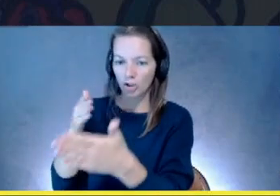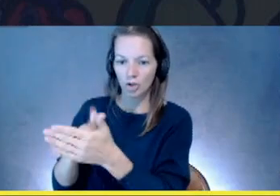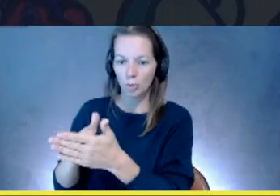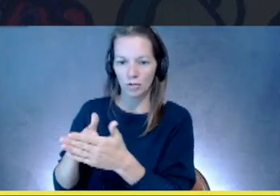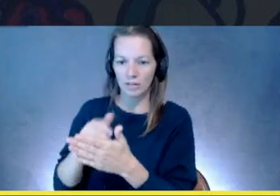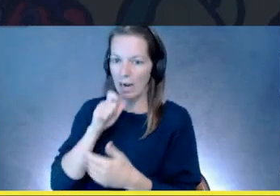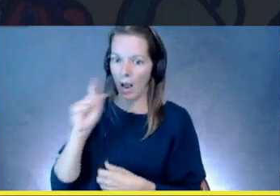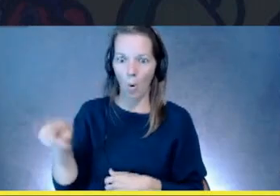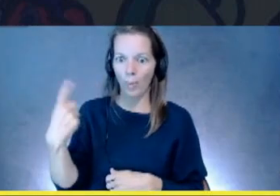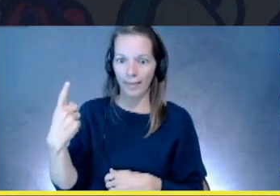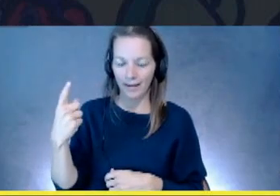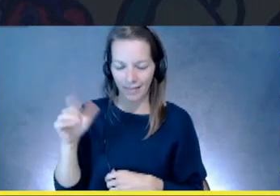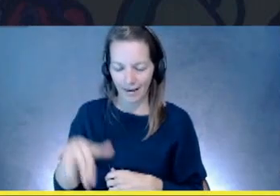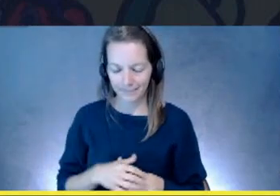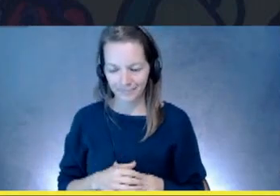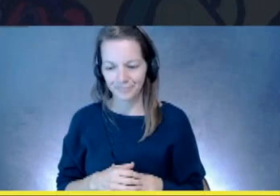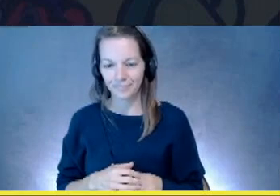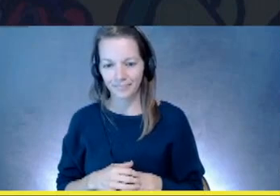put it.